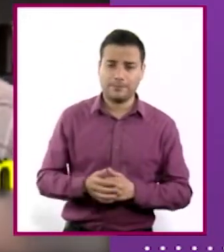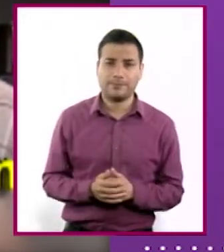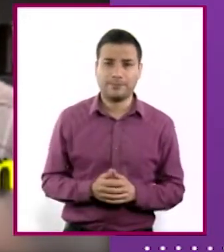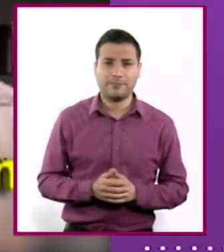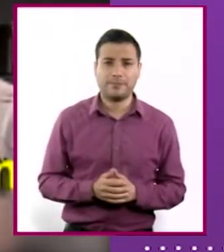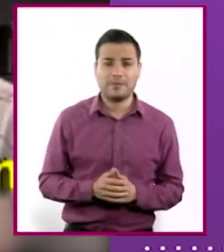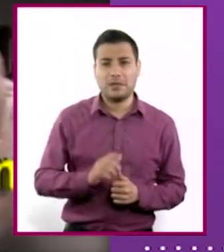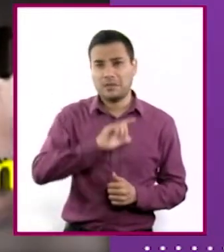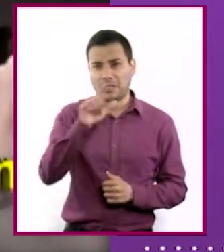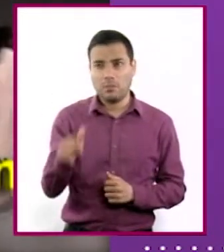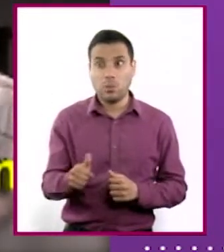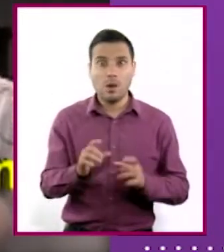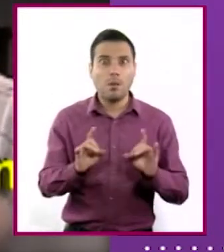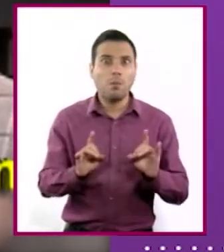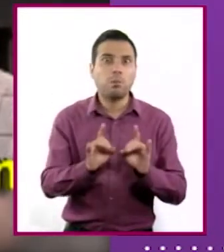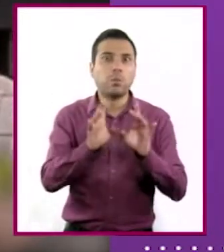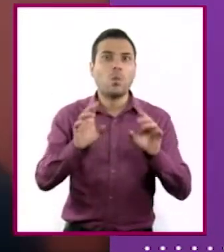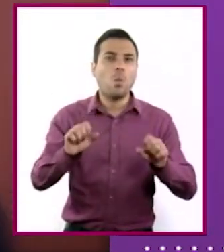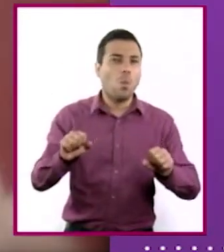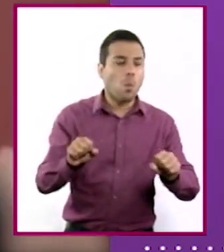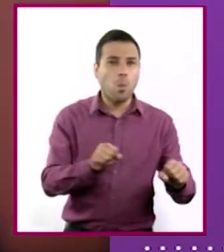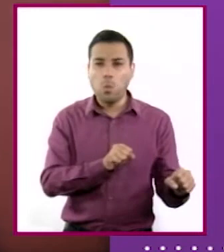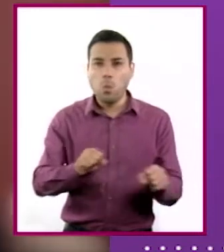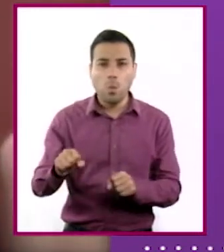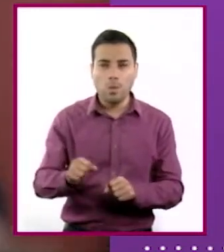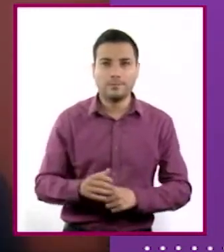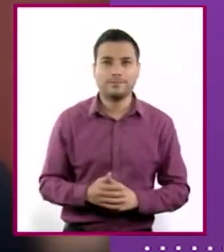Then the earthquake began.